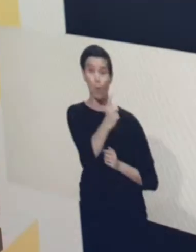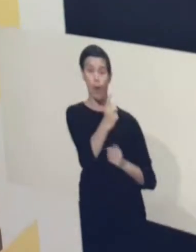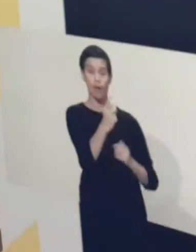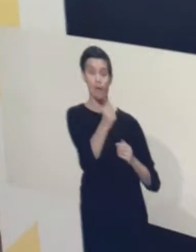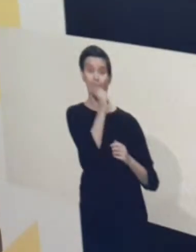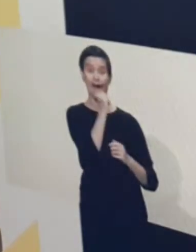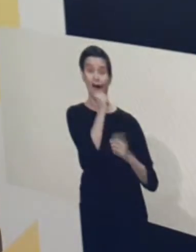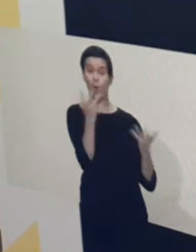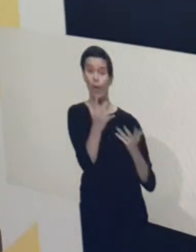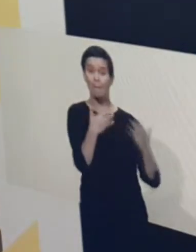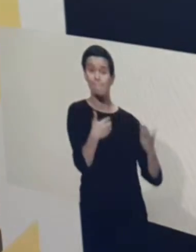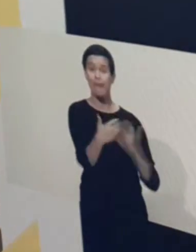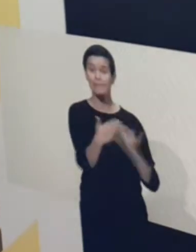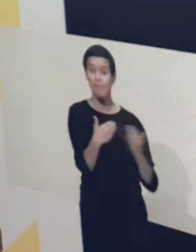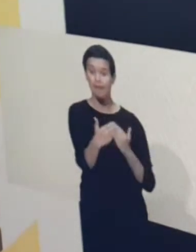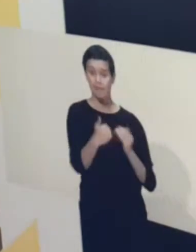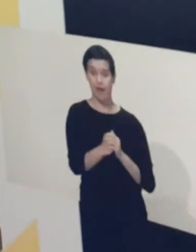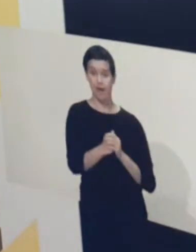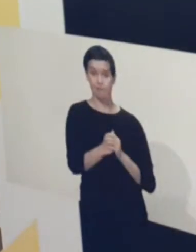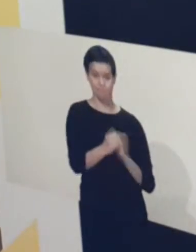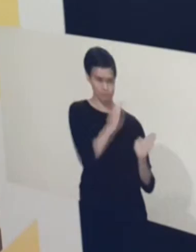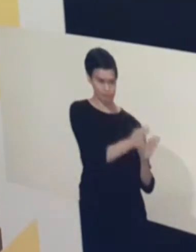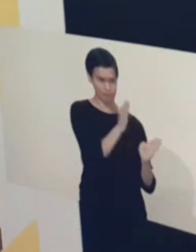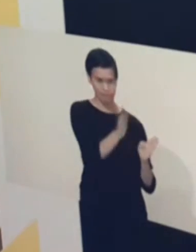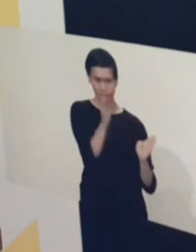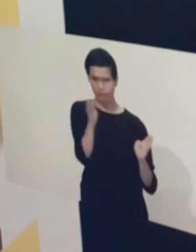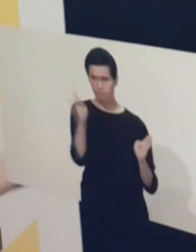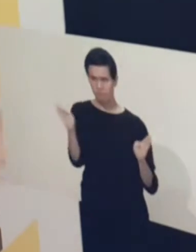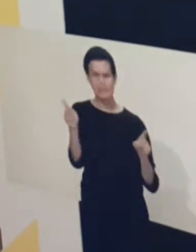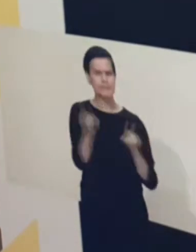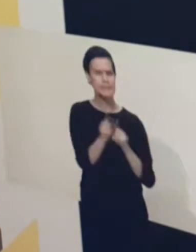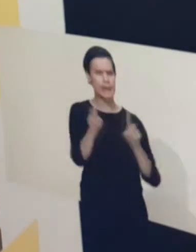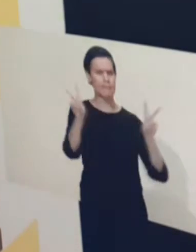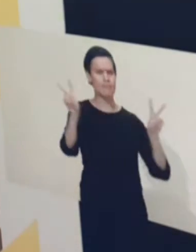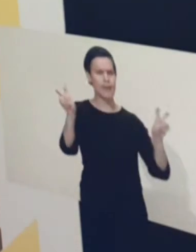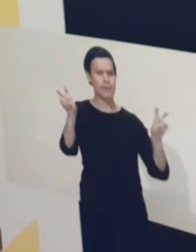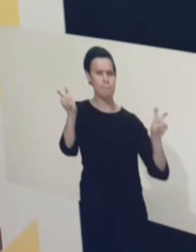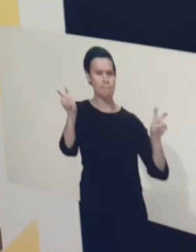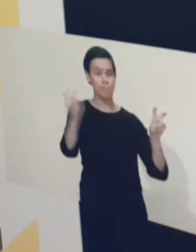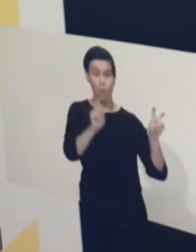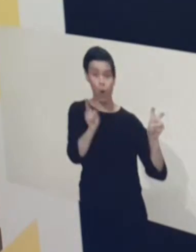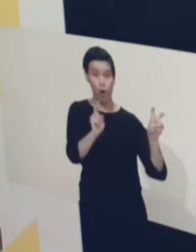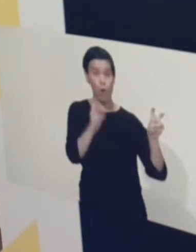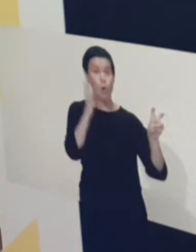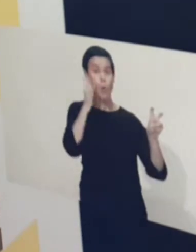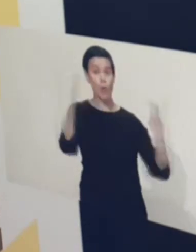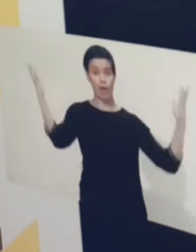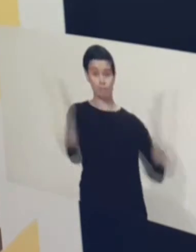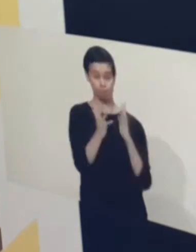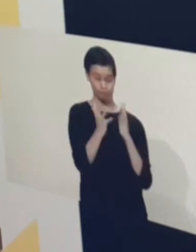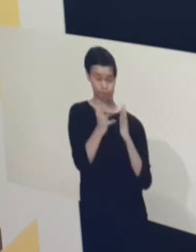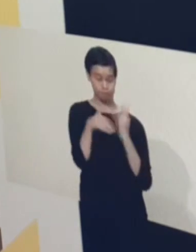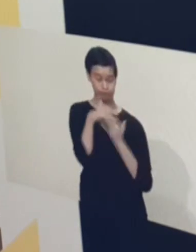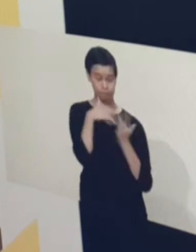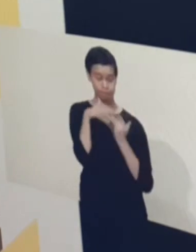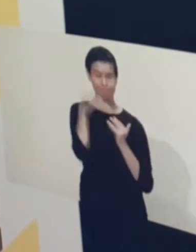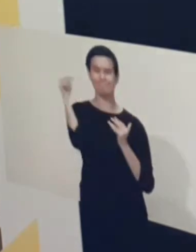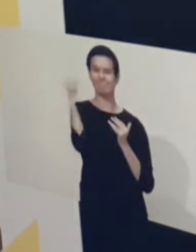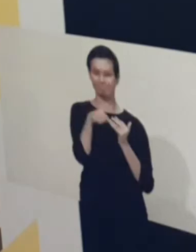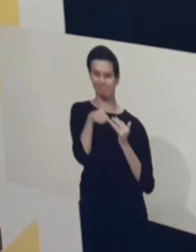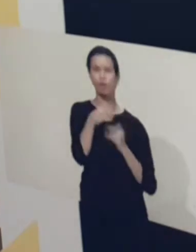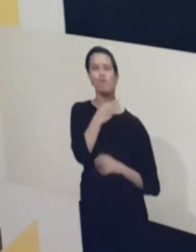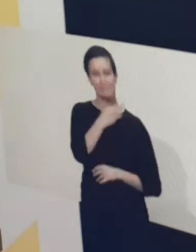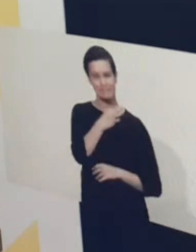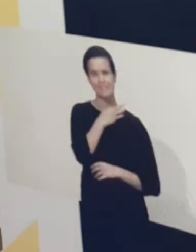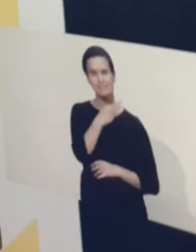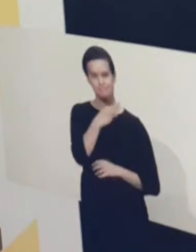theme. When we come together to socialise in large numbers with one another, there is risk. The best